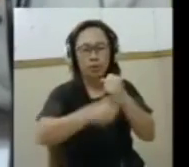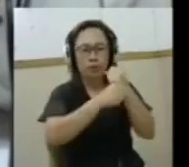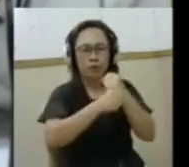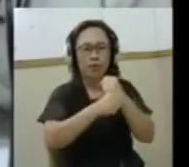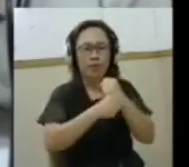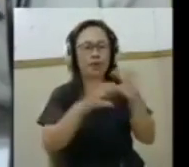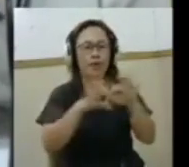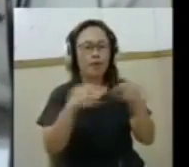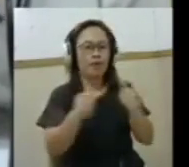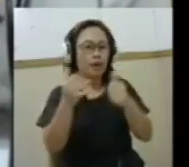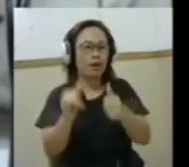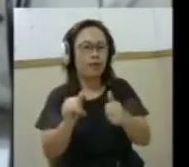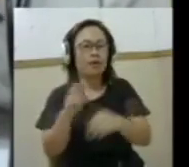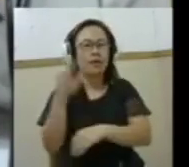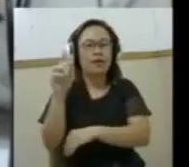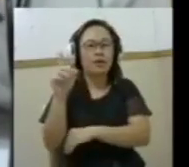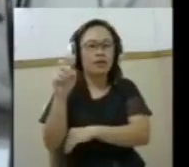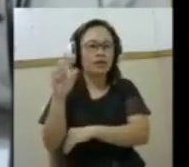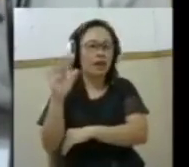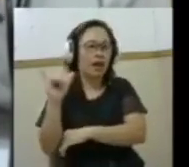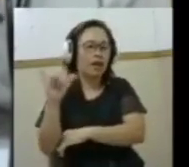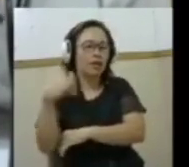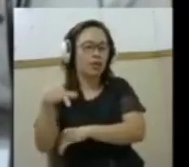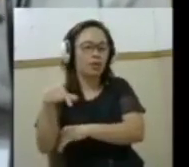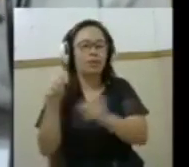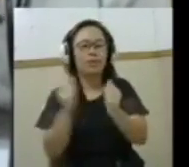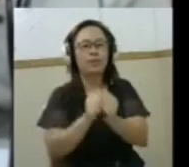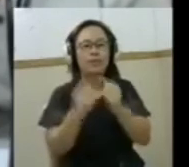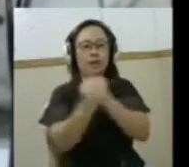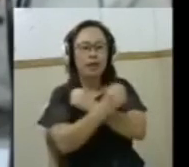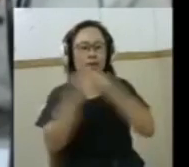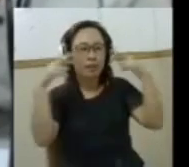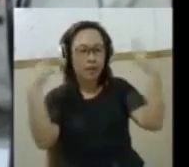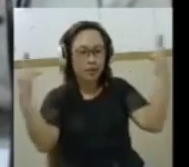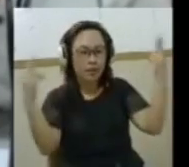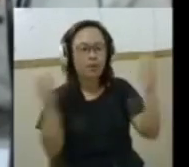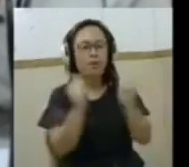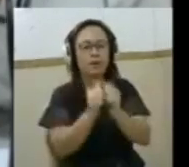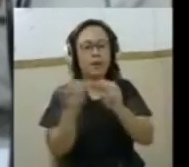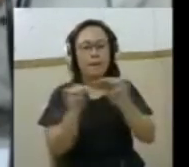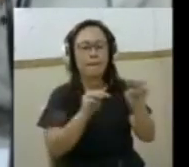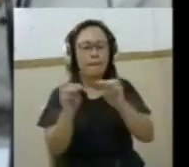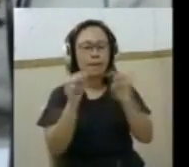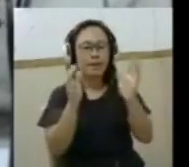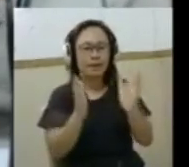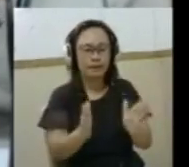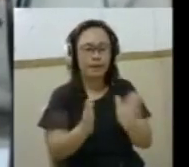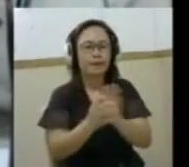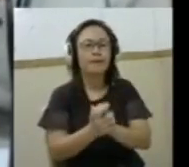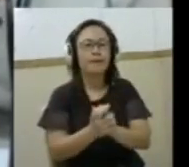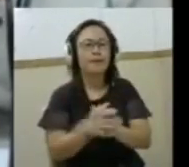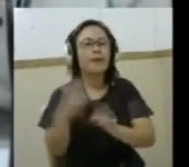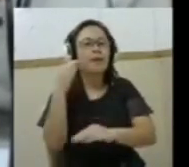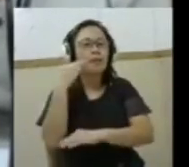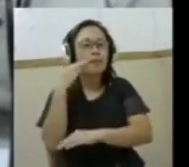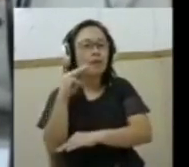assistance of the following: GXIQ 106.3 FM, Love Radio General Manager Armando C. Benabaye. Michelle